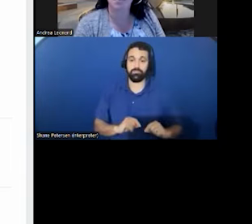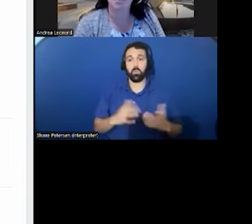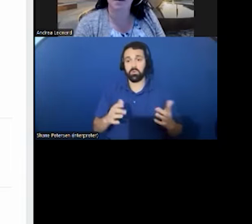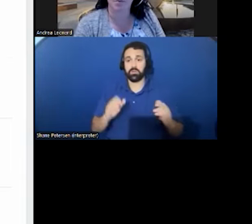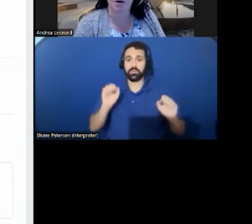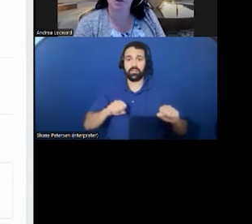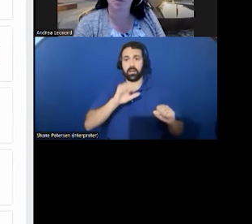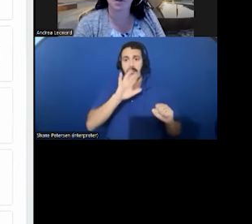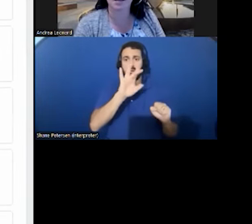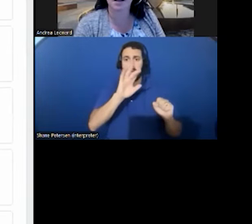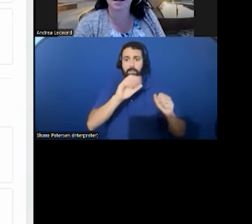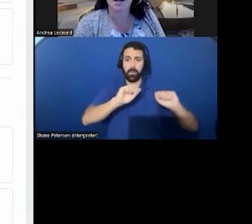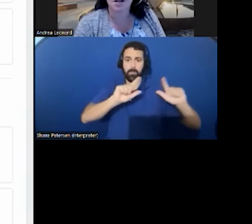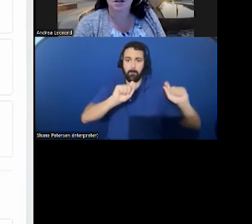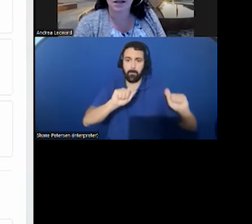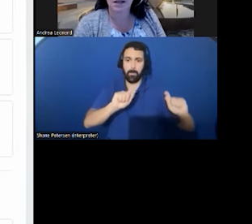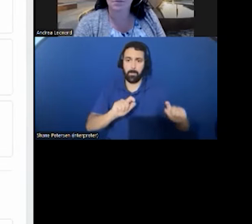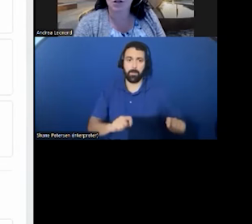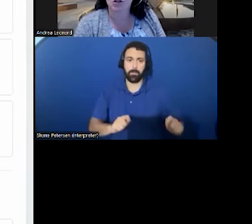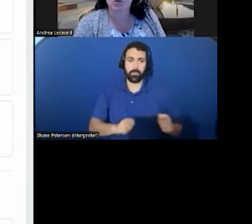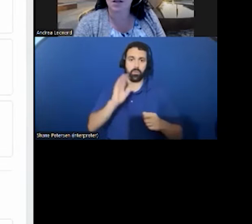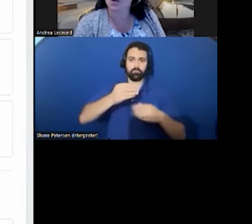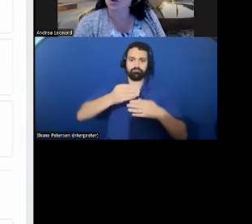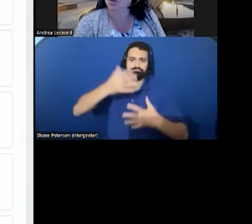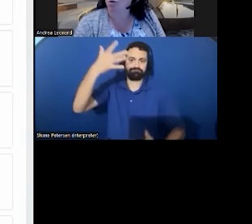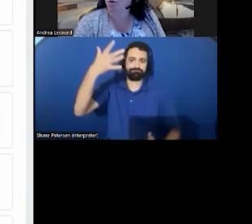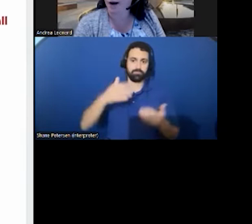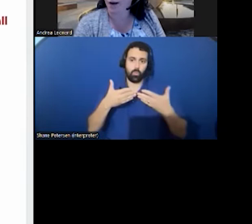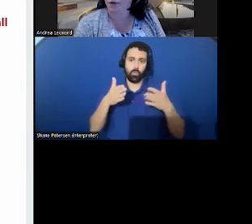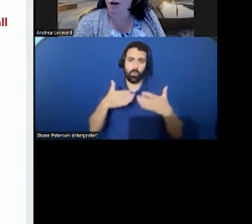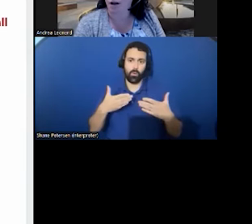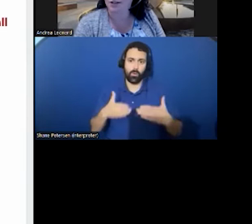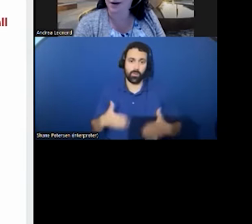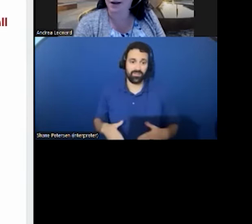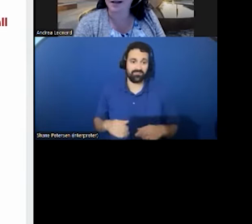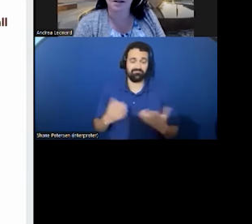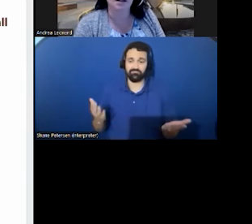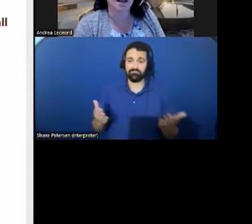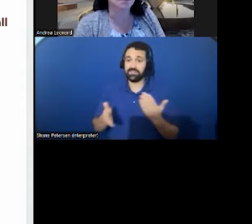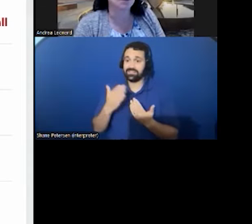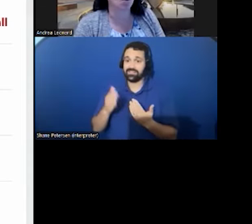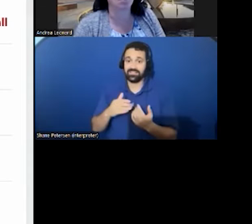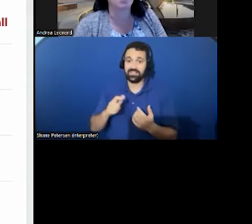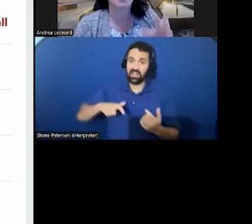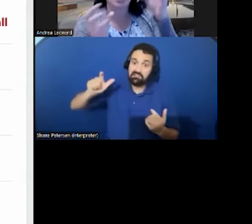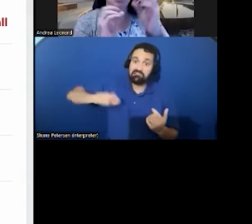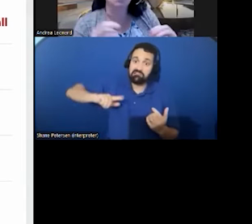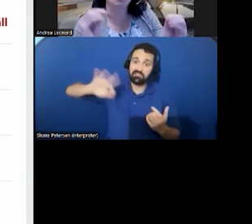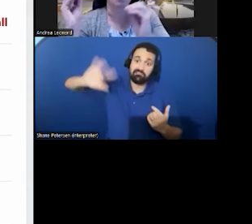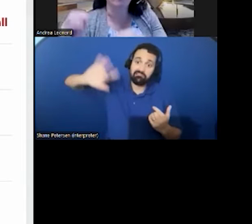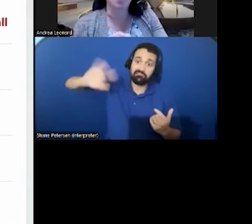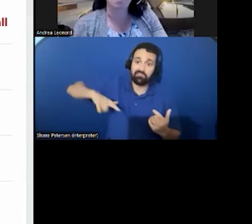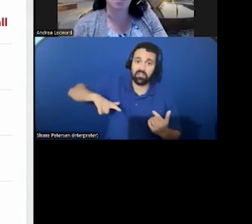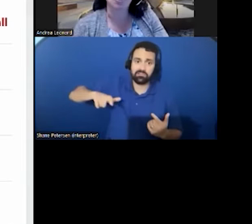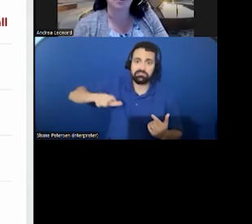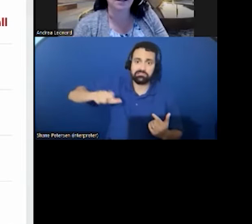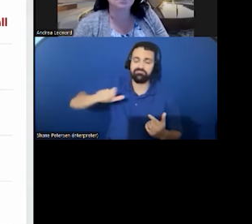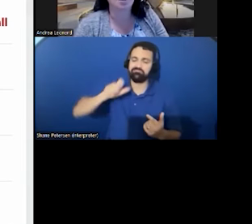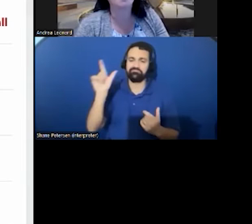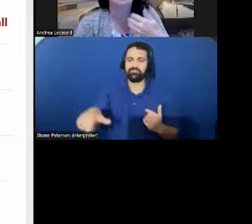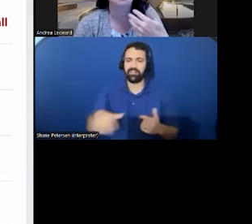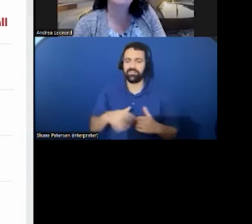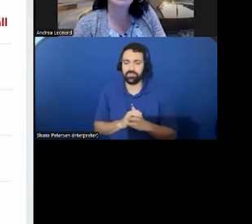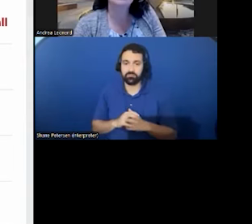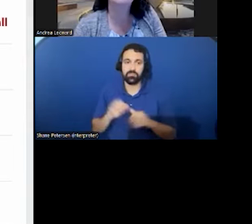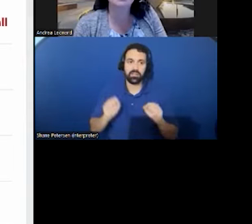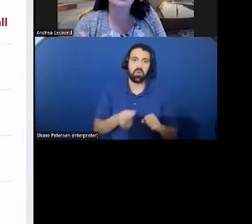will open every module. But that does lead me to need to scroll around a lot. So I like to collapse all and just move from one module at a